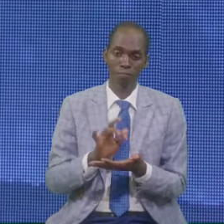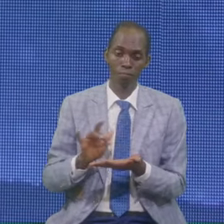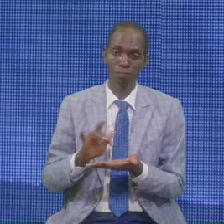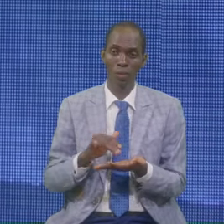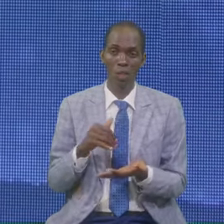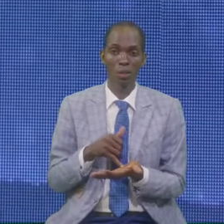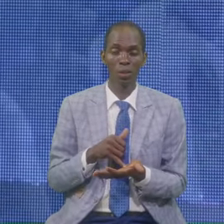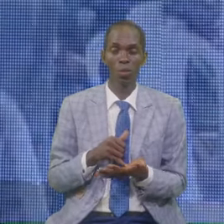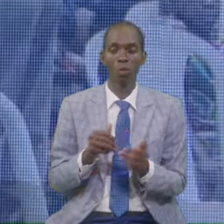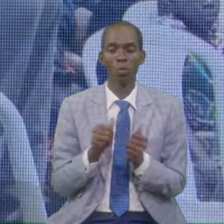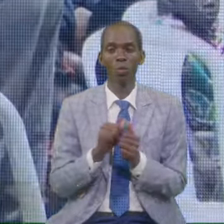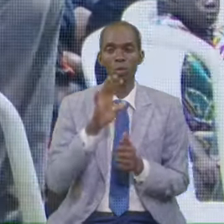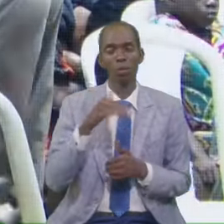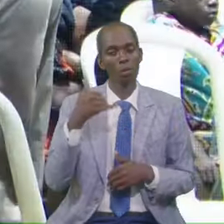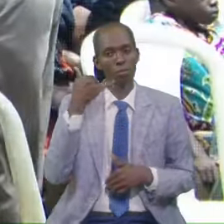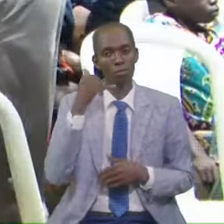number,